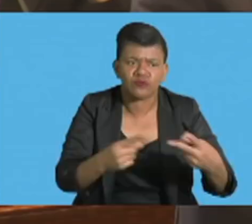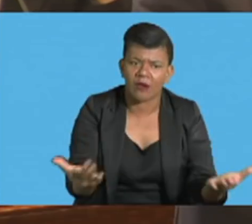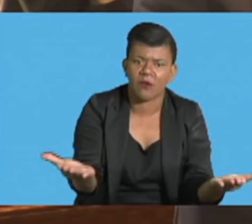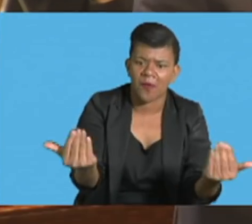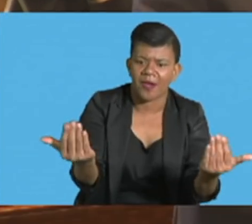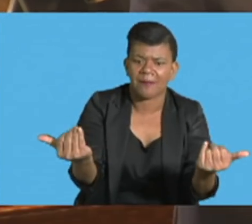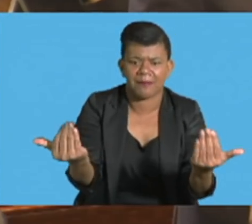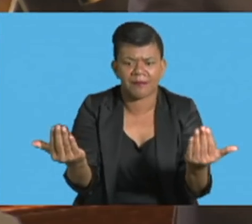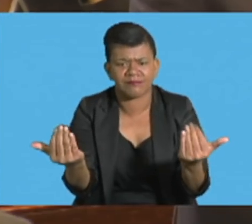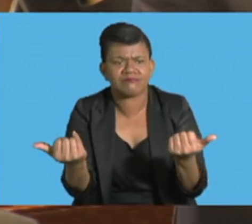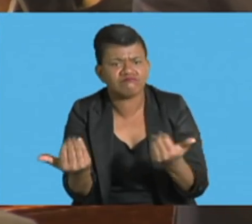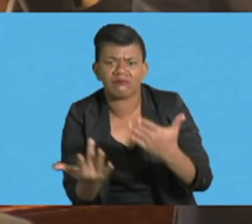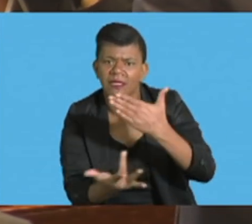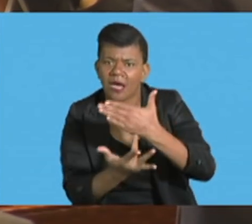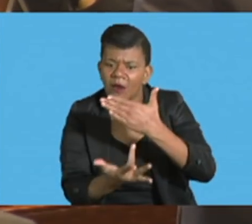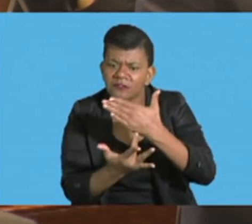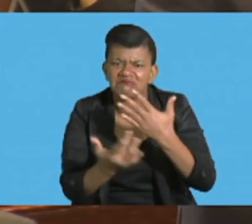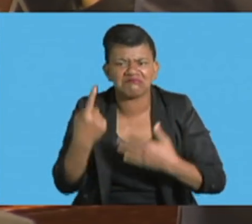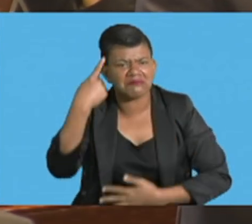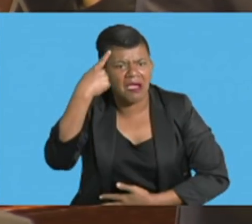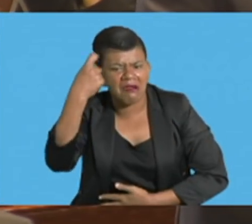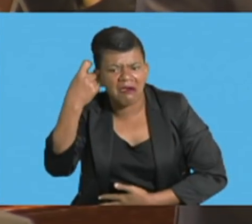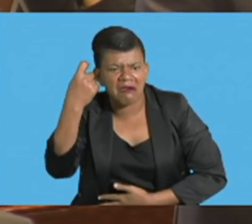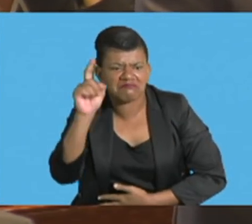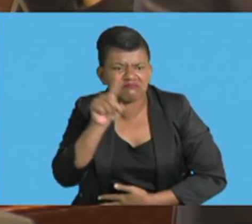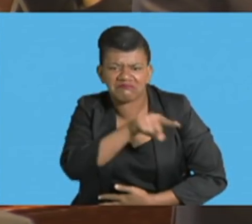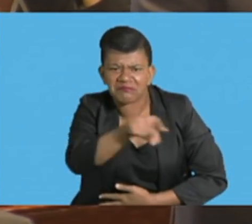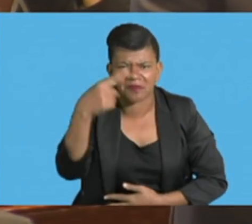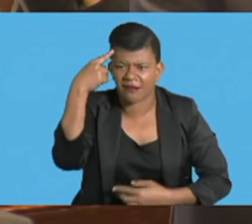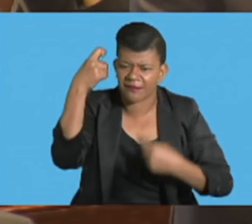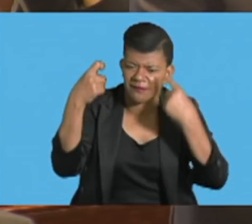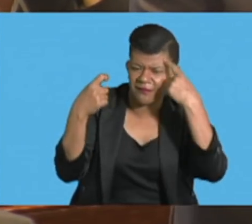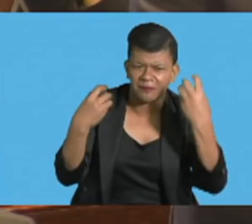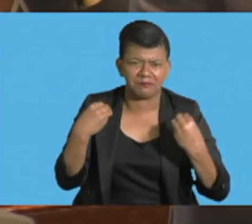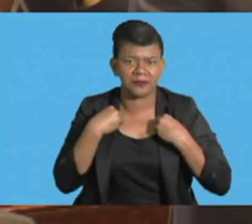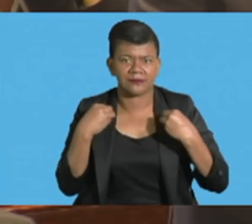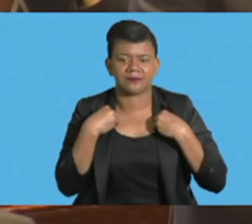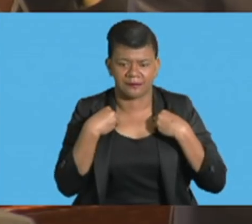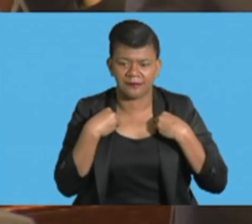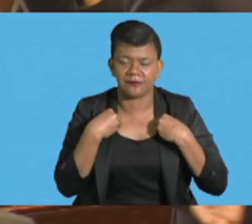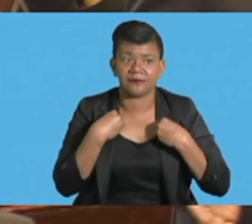innovation, and finally, building certainty in an uncertain world.